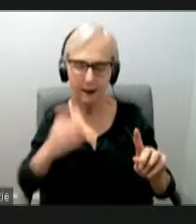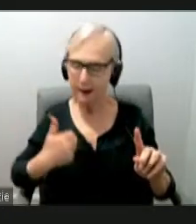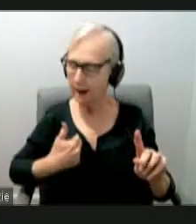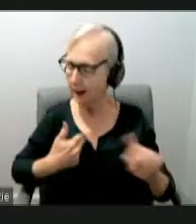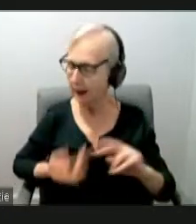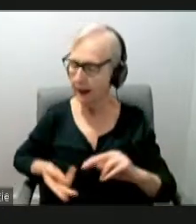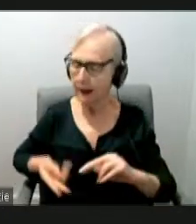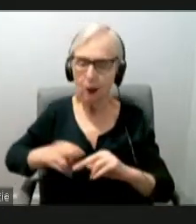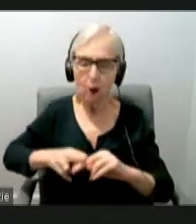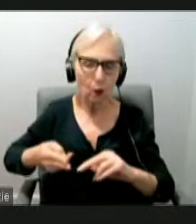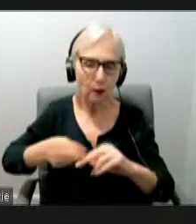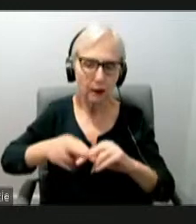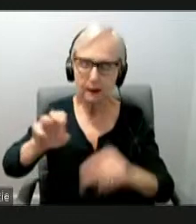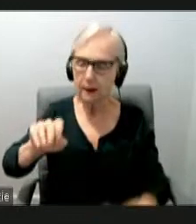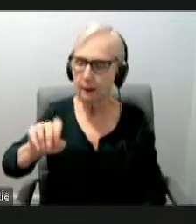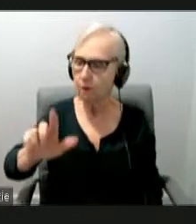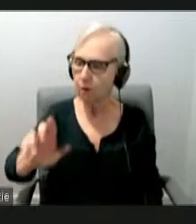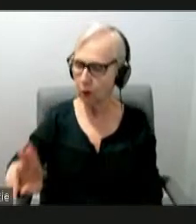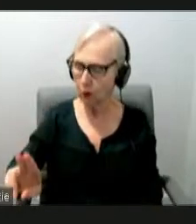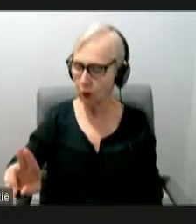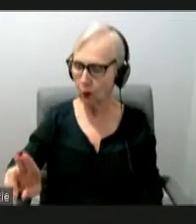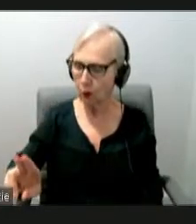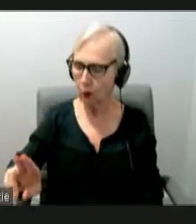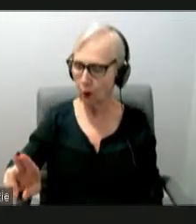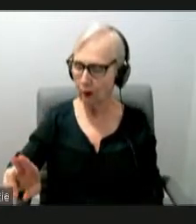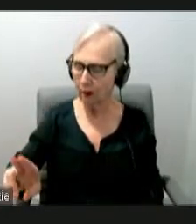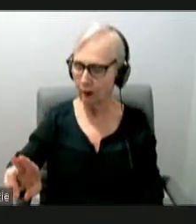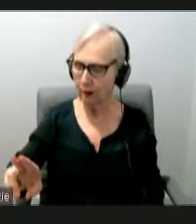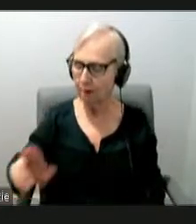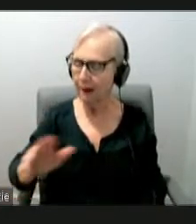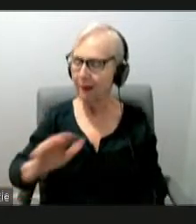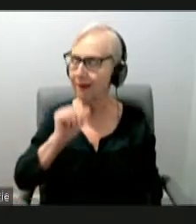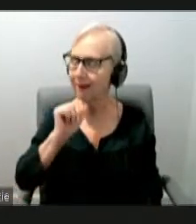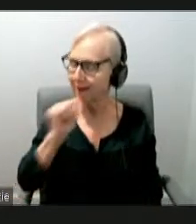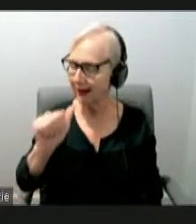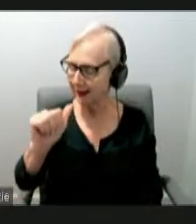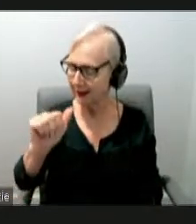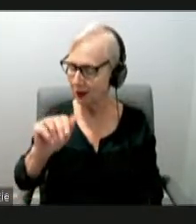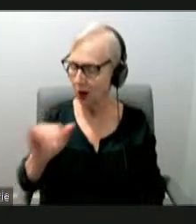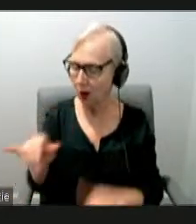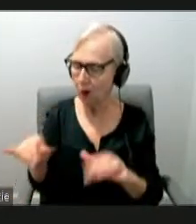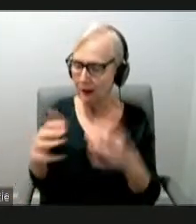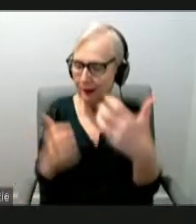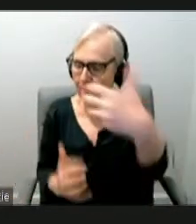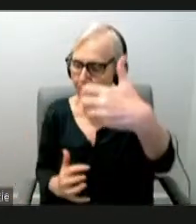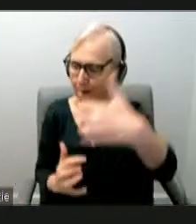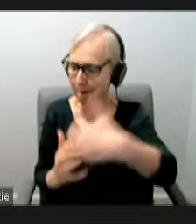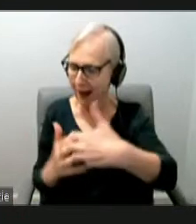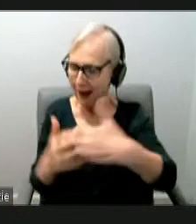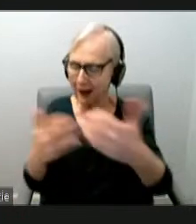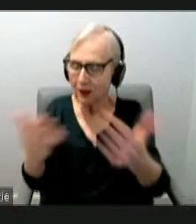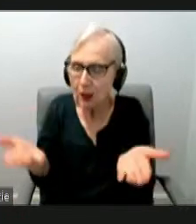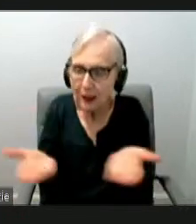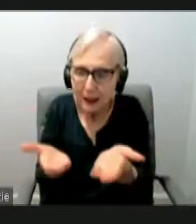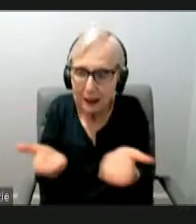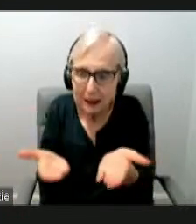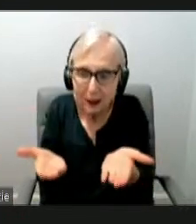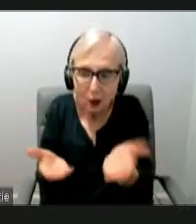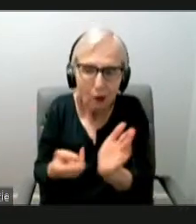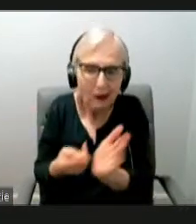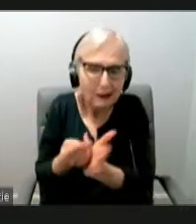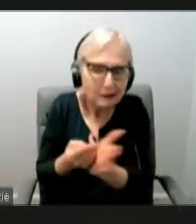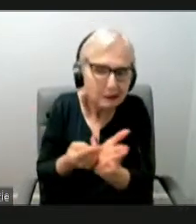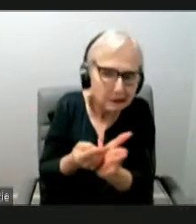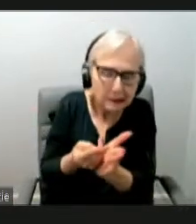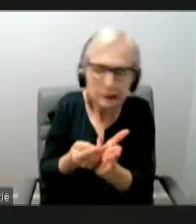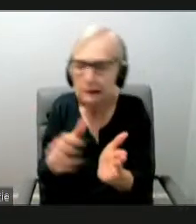influenza transmission. But that doesn't always predict what happens in the Northern Hemisphere. So I think at this point, there's a fair bit of uncertainty about what